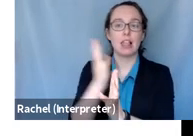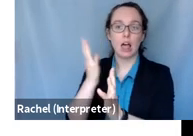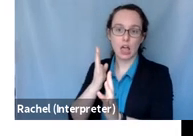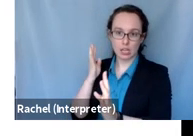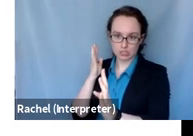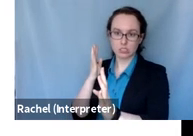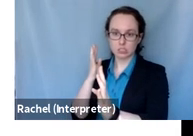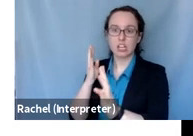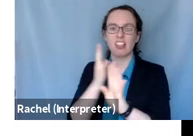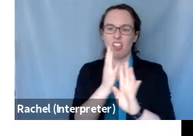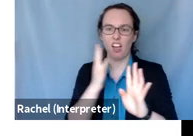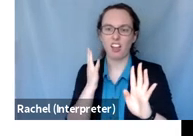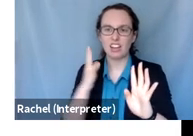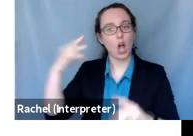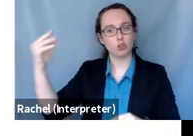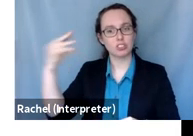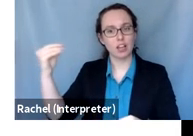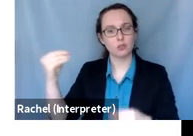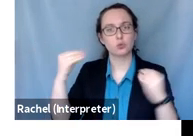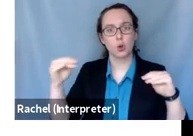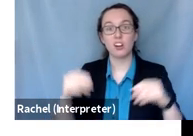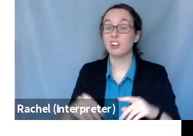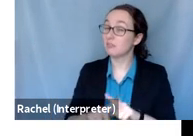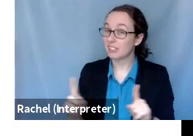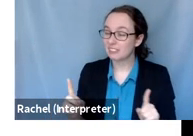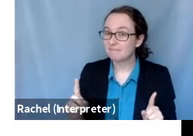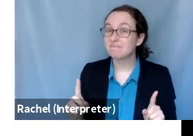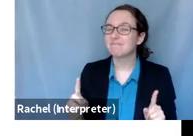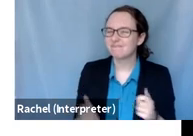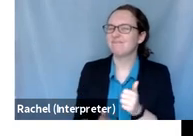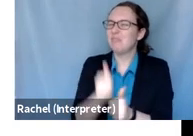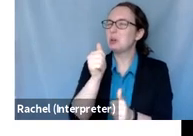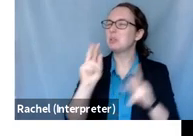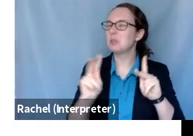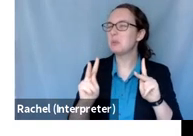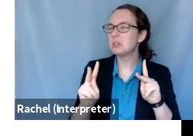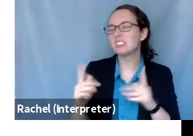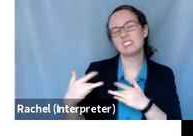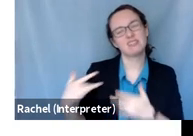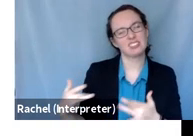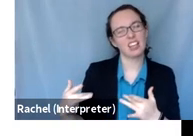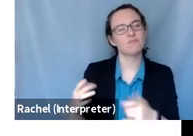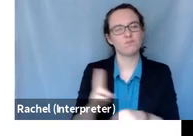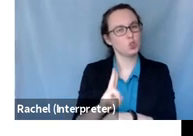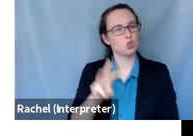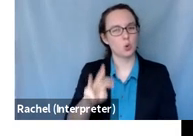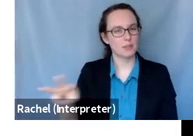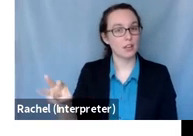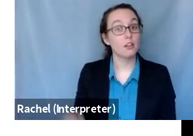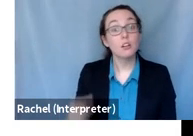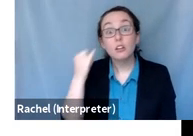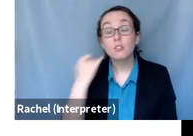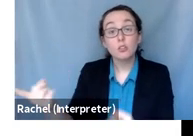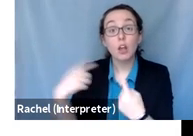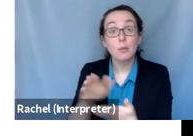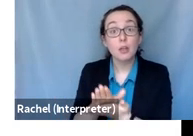you, from the fall semester, most people use the website. So if you are coming onto the campus, don't feel like you'll be stuck